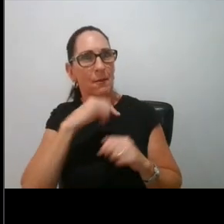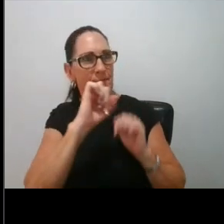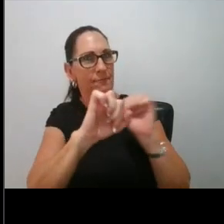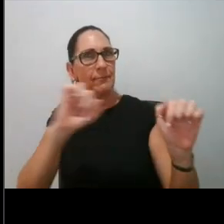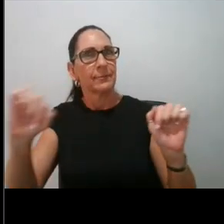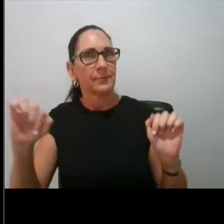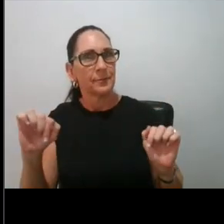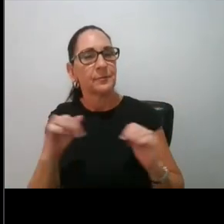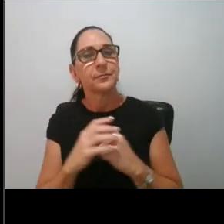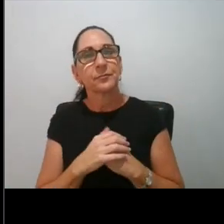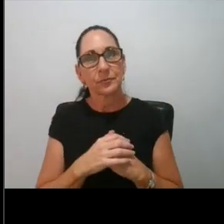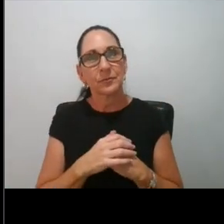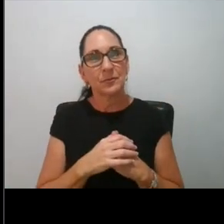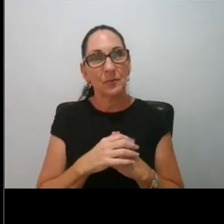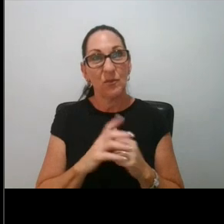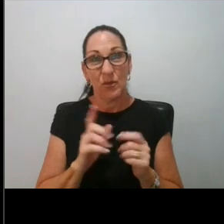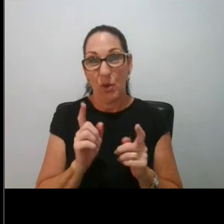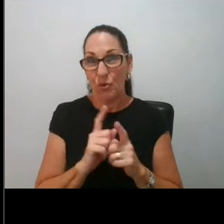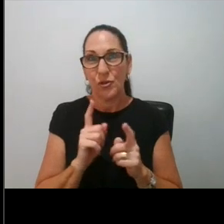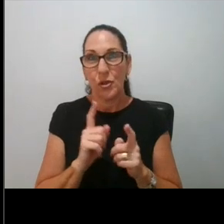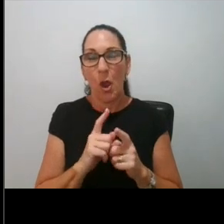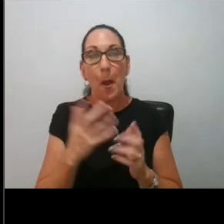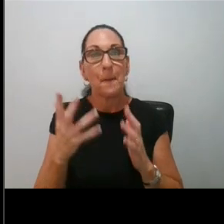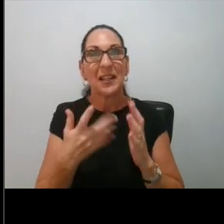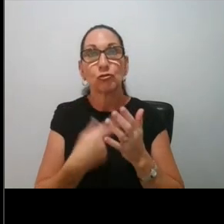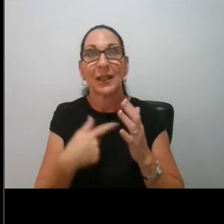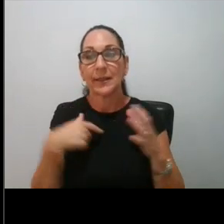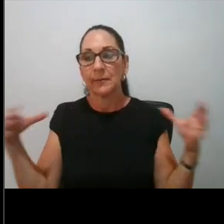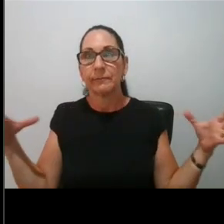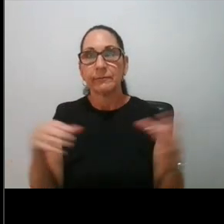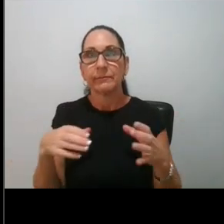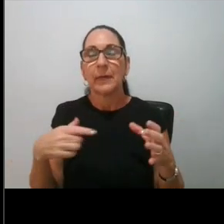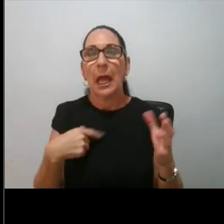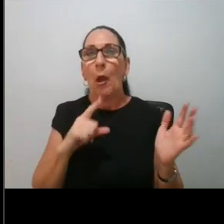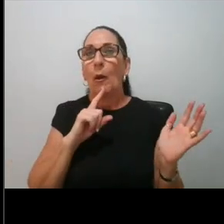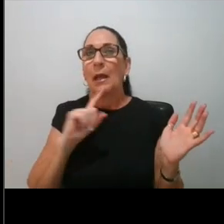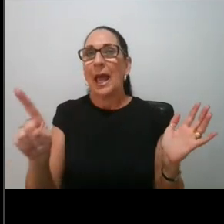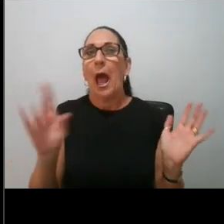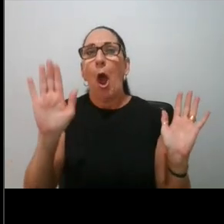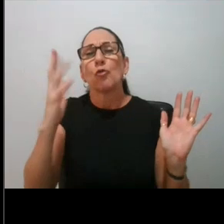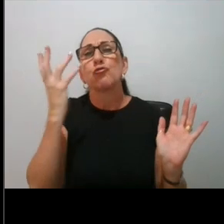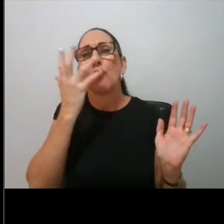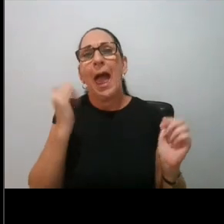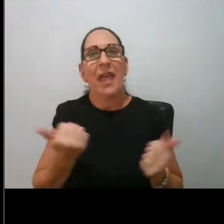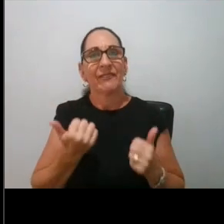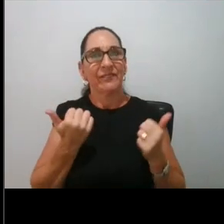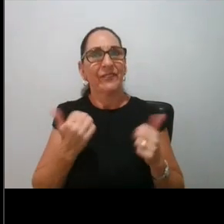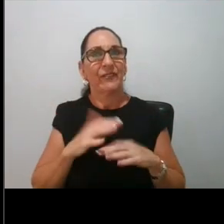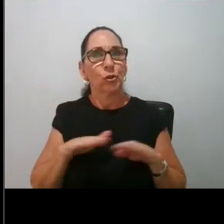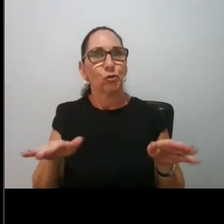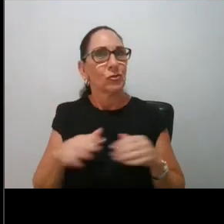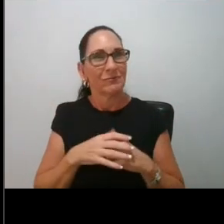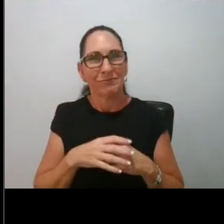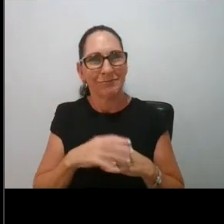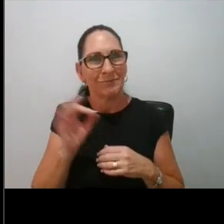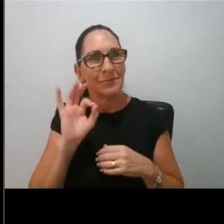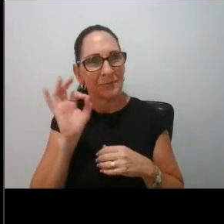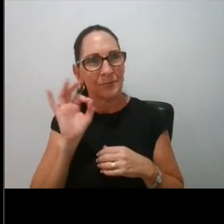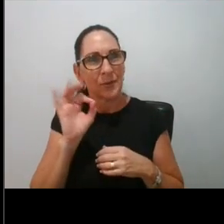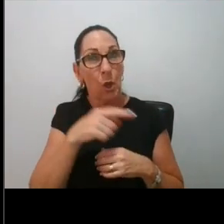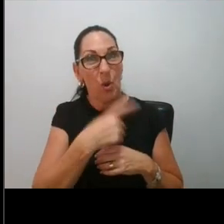that it's not just a case of get in a room and say sorry. It's a process that absolutely requires the person responsible or the